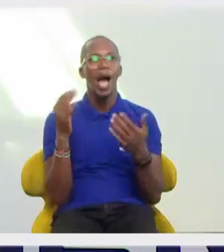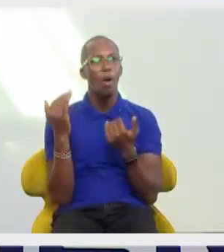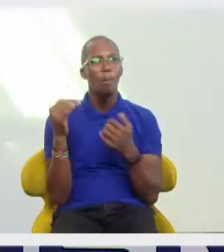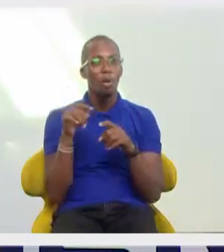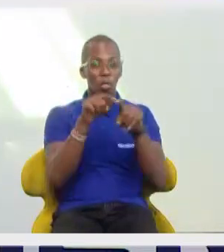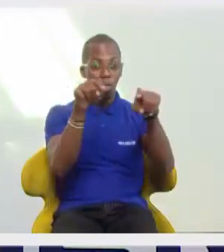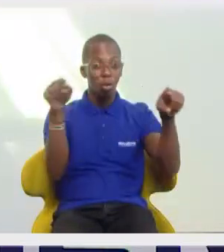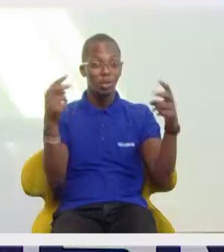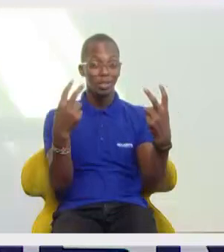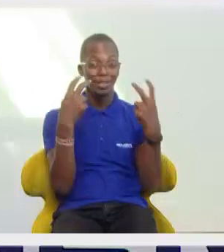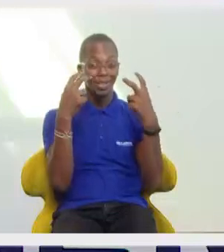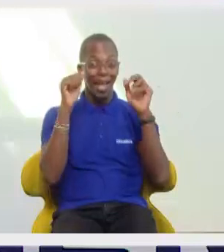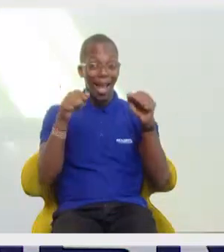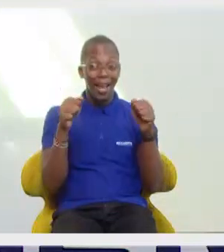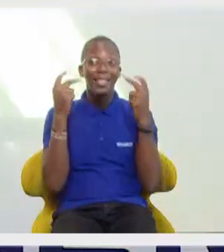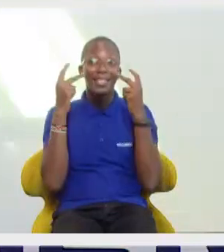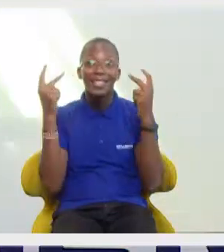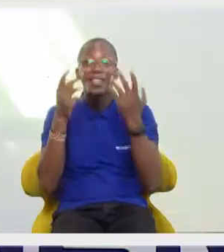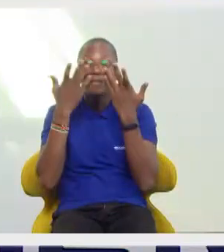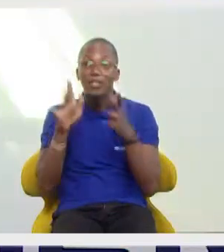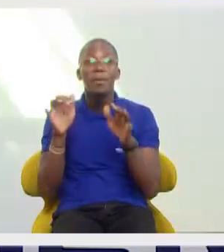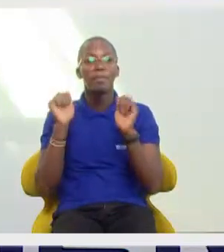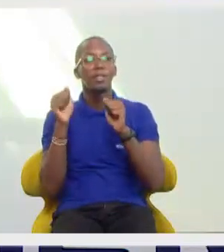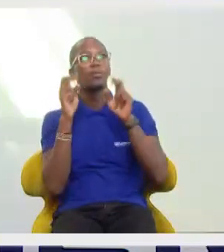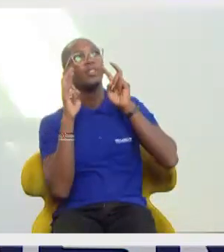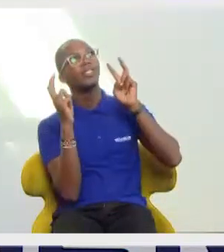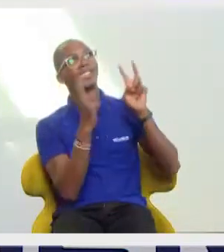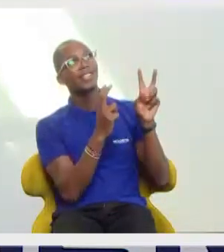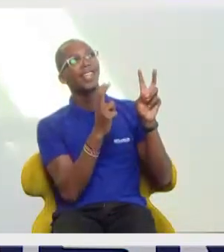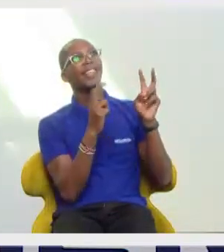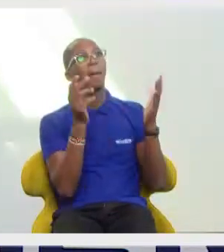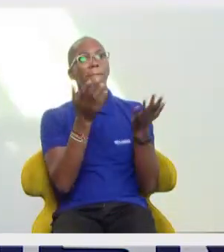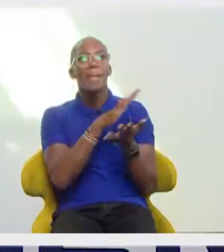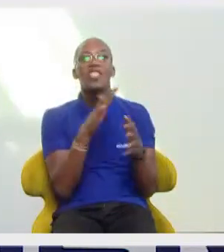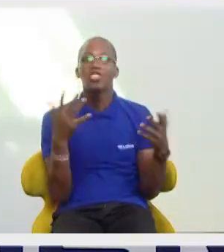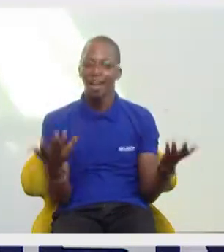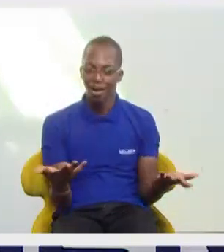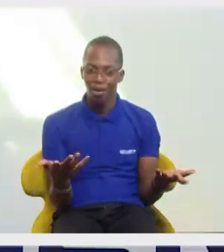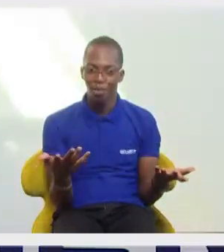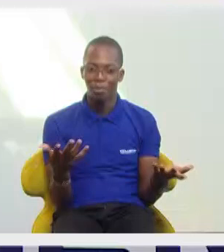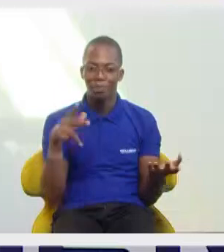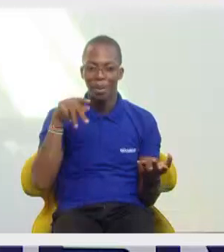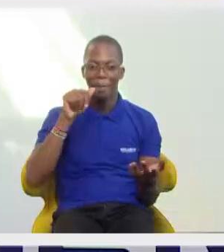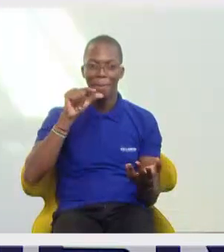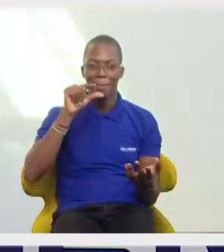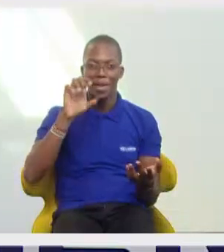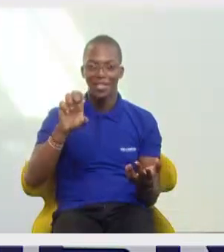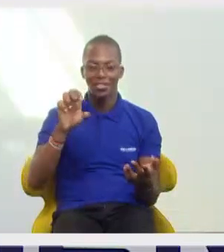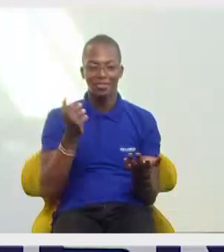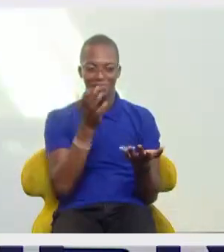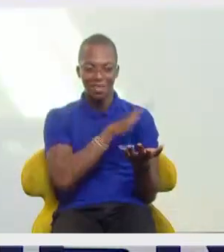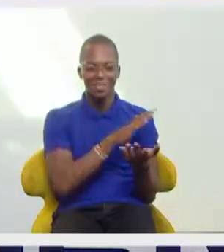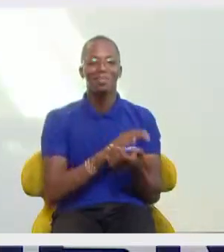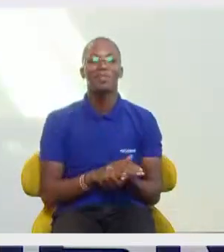seen or you have projected, so you can see the page, how it looks like. So thank you very much. Back to you,